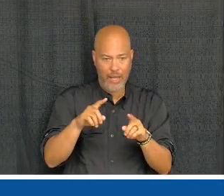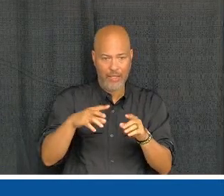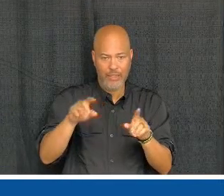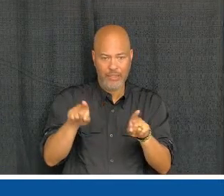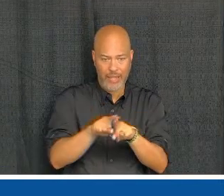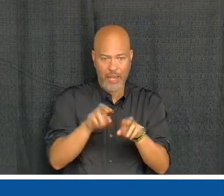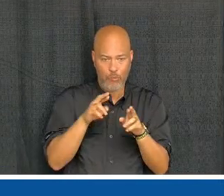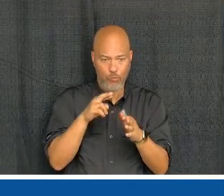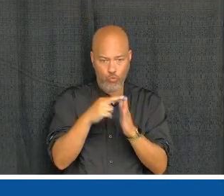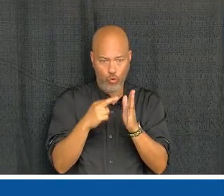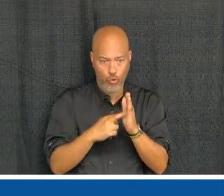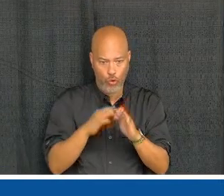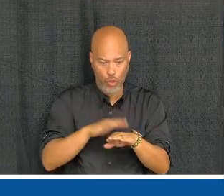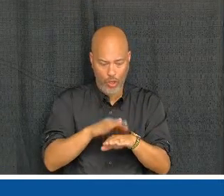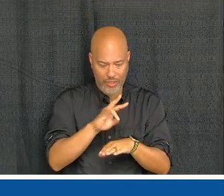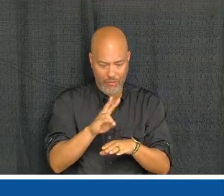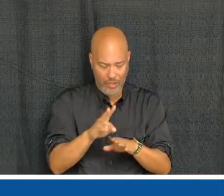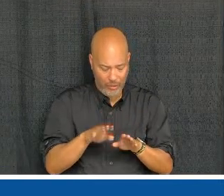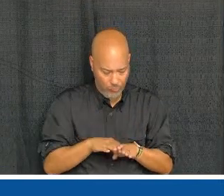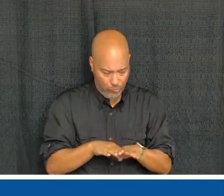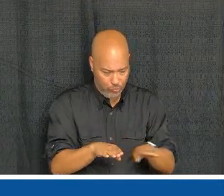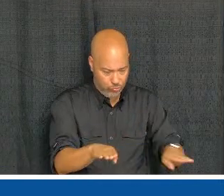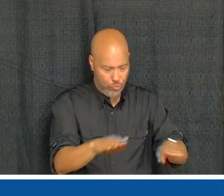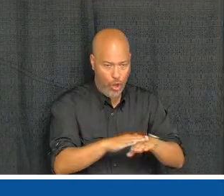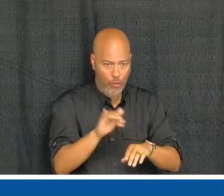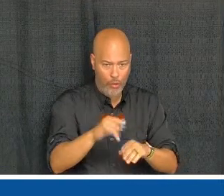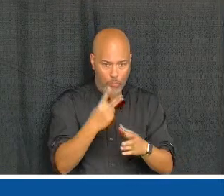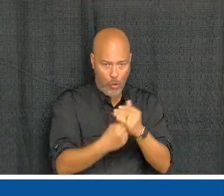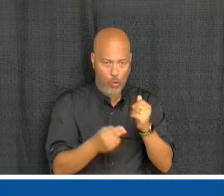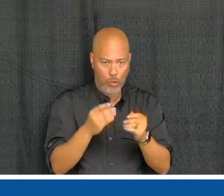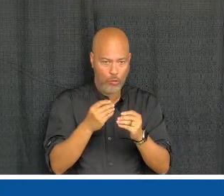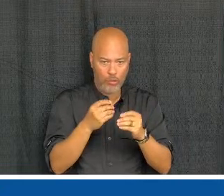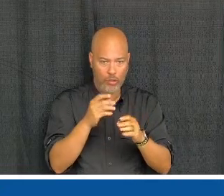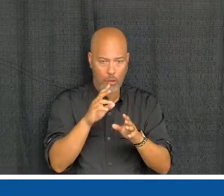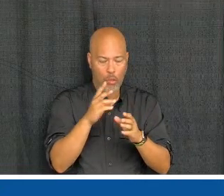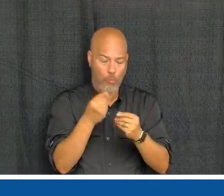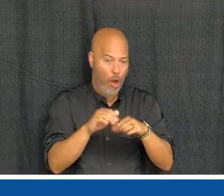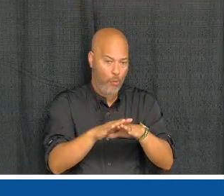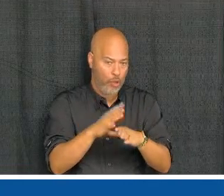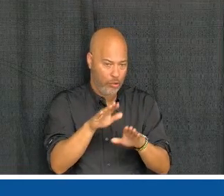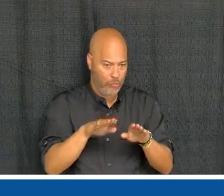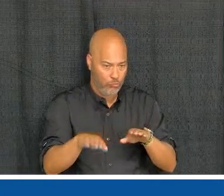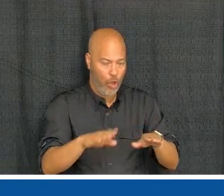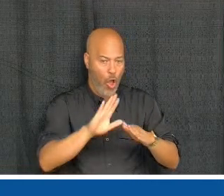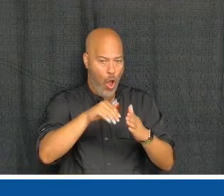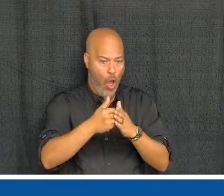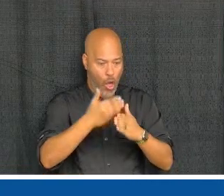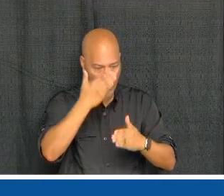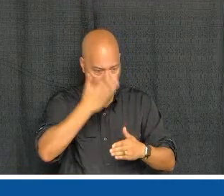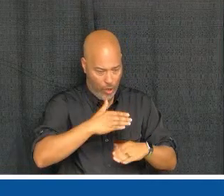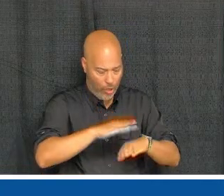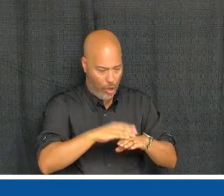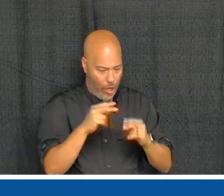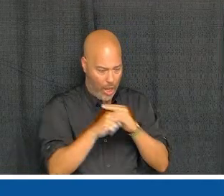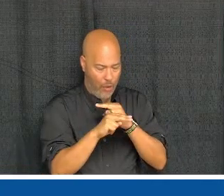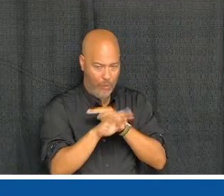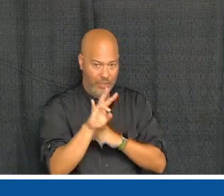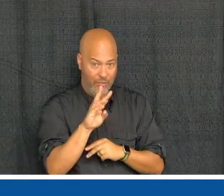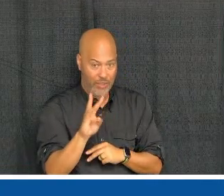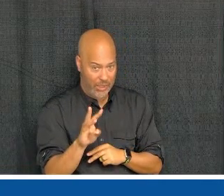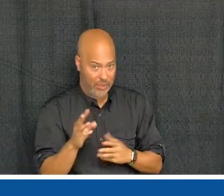Highway 76 on the subject properties you see here, all of which front on Highway